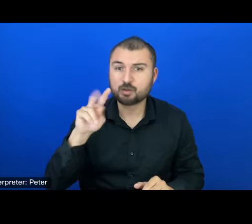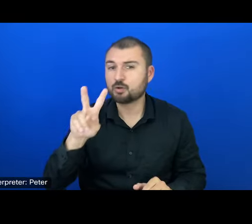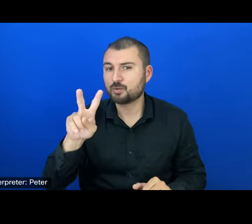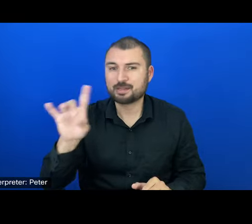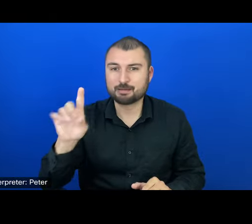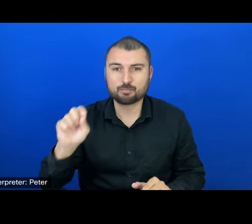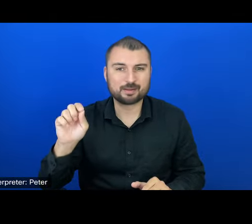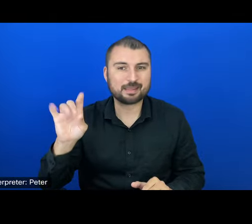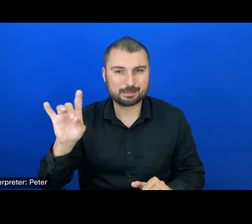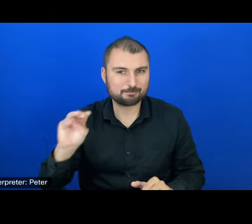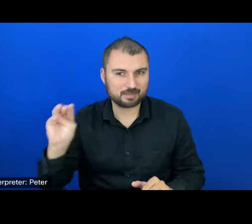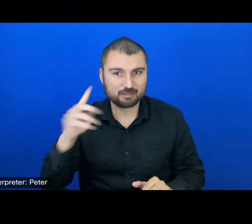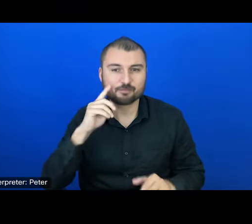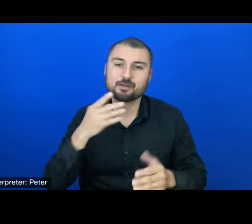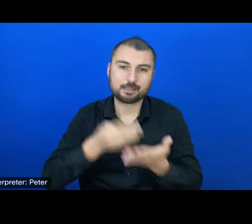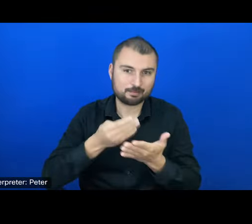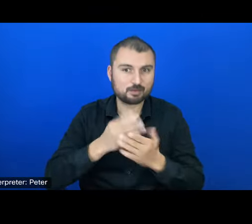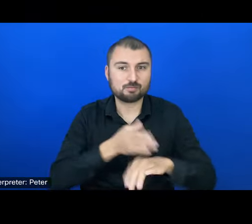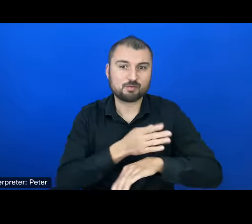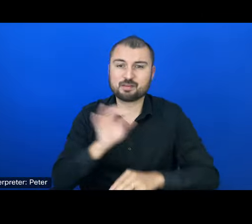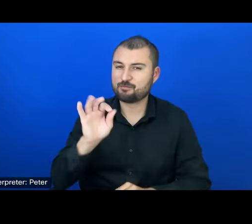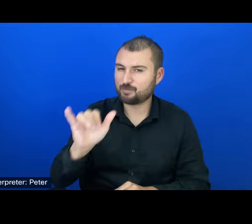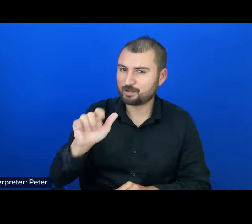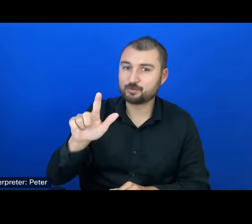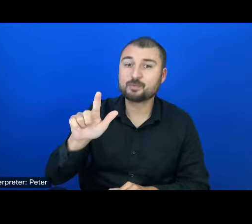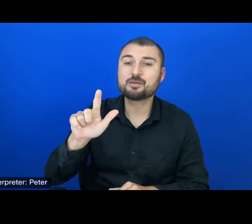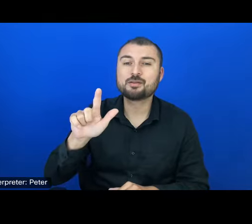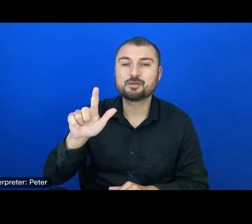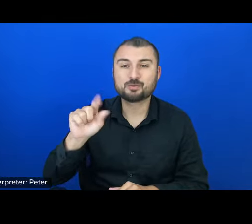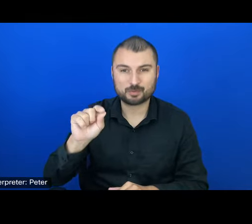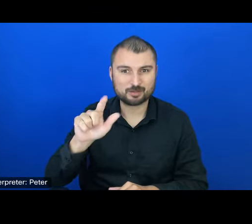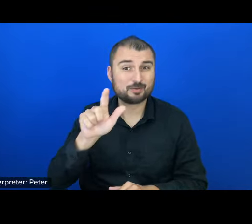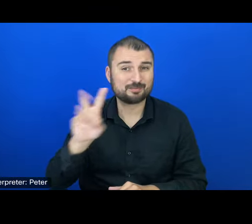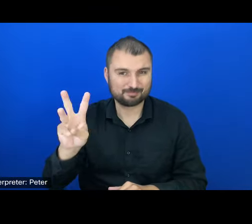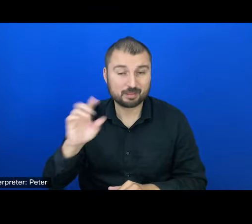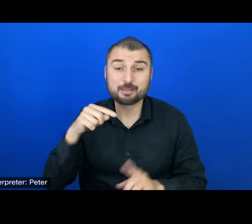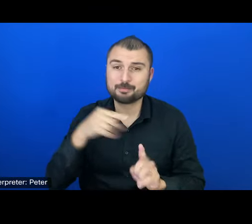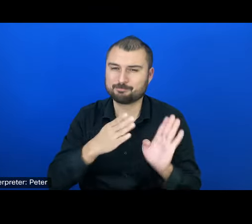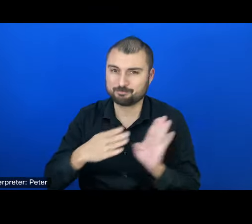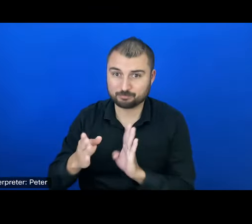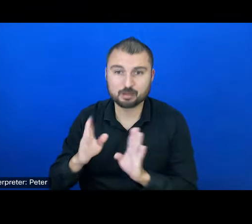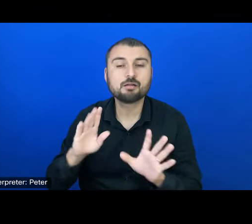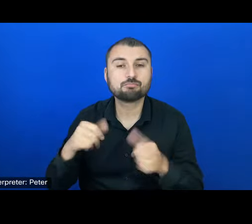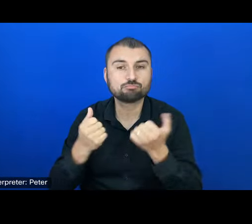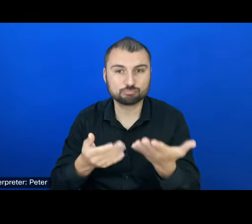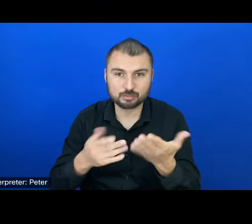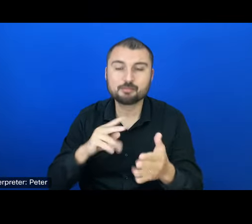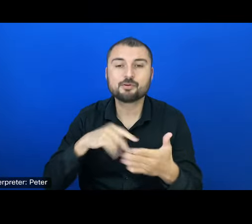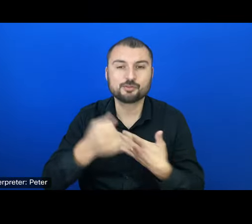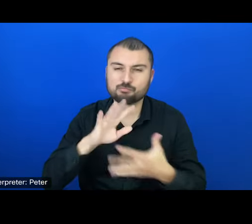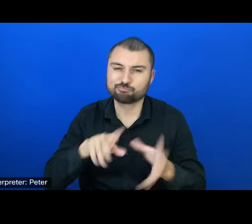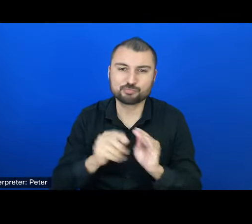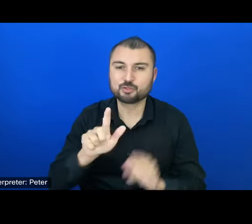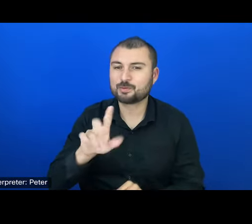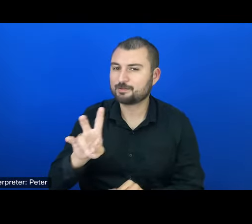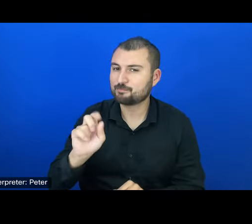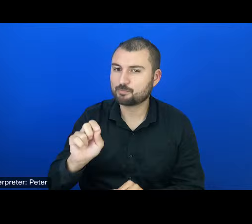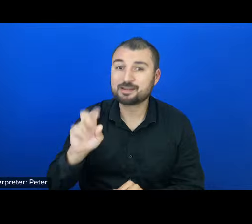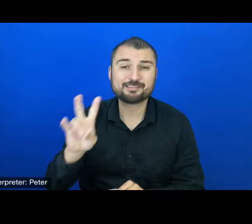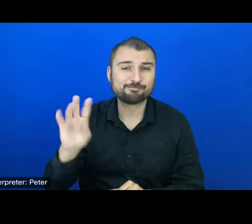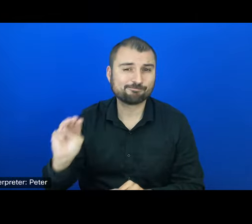million for capital improvements in FY 2026. This plan proposes projects totaling